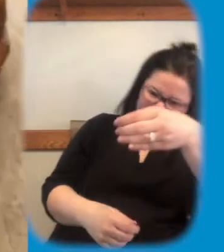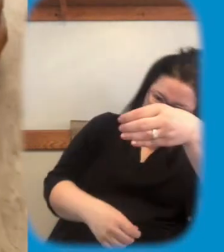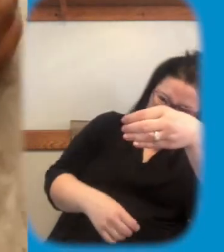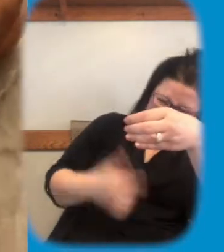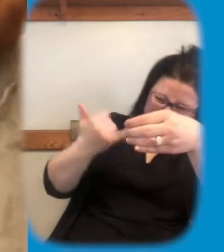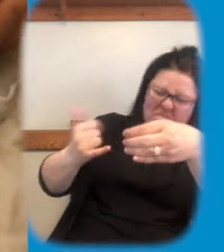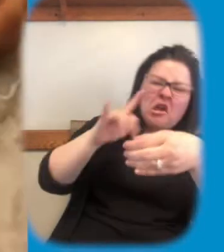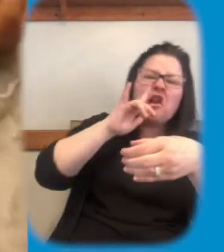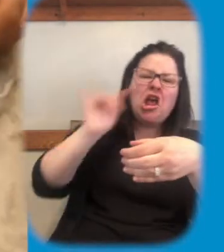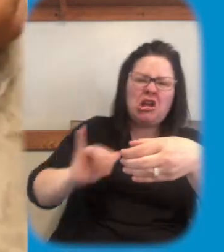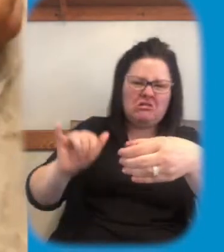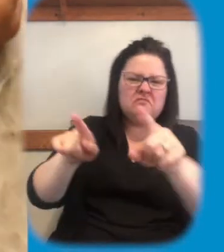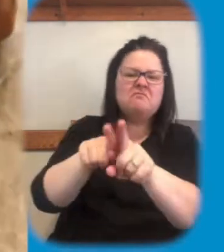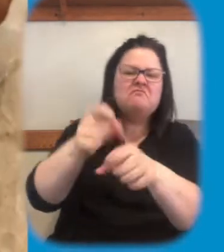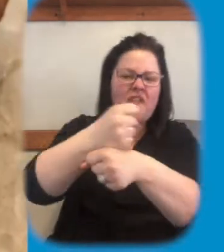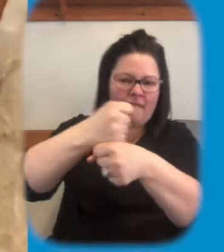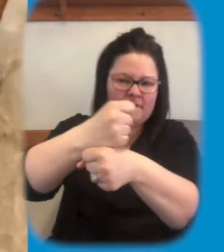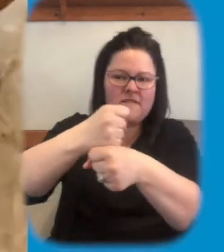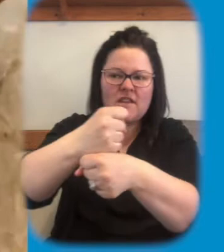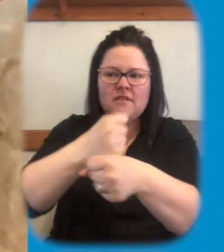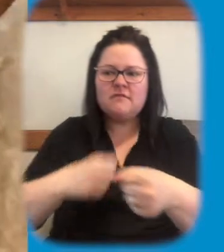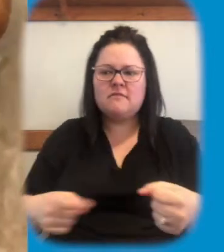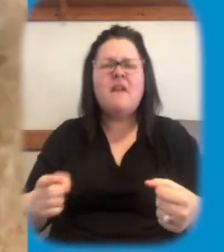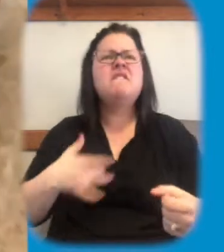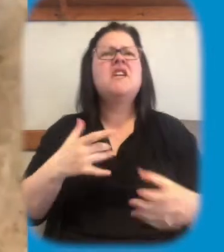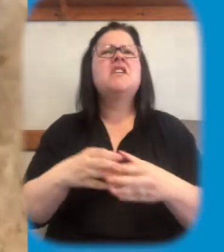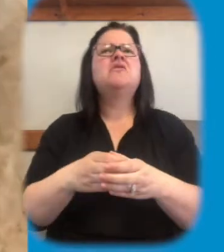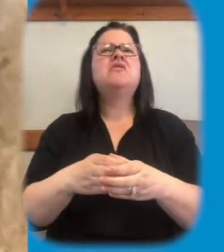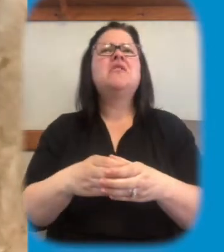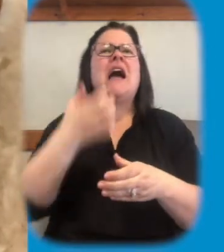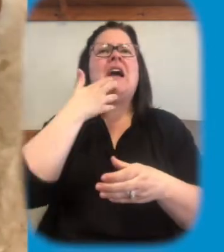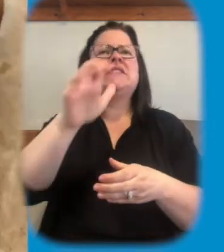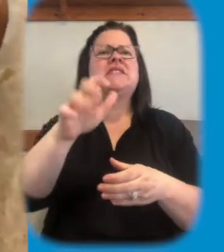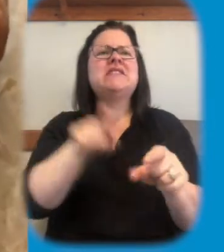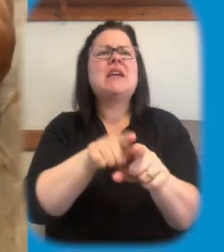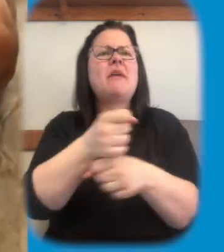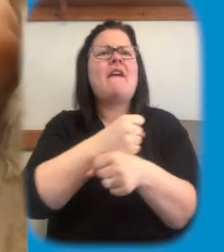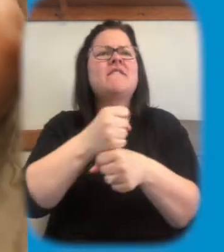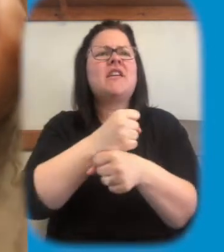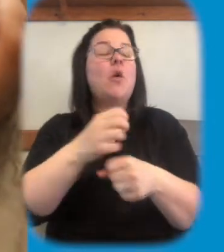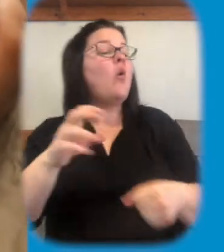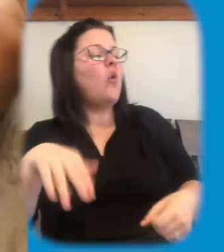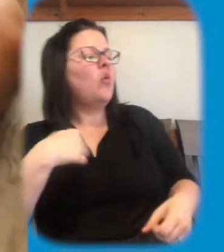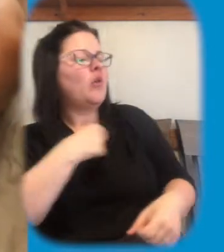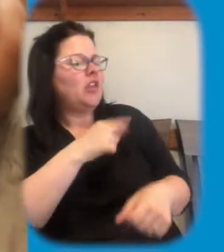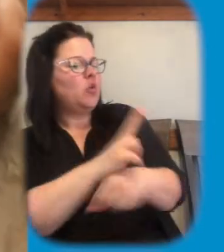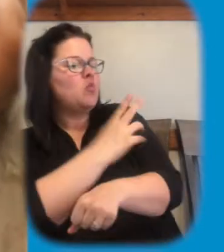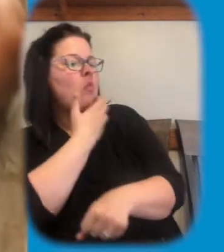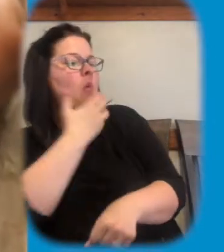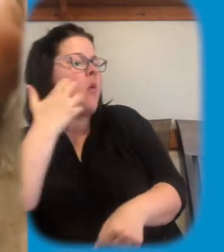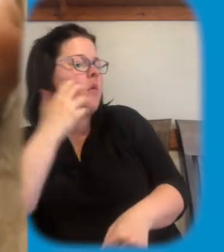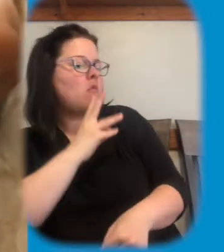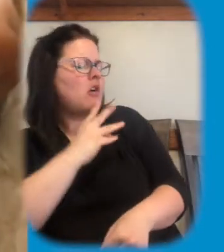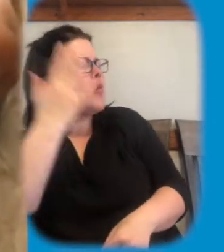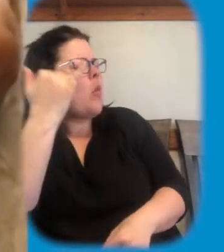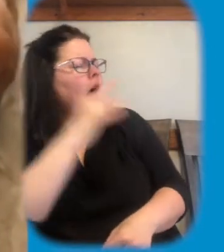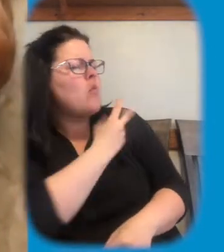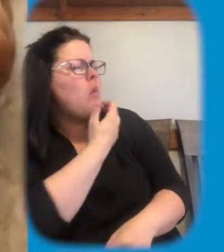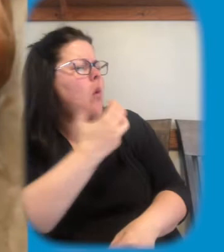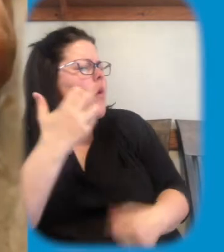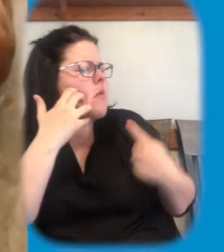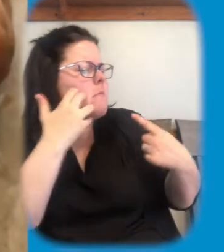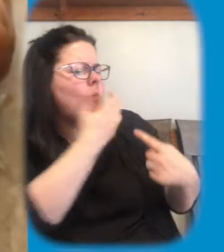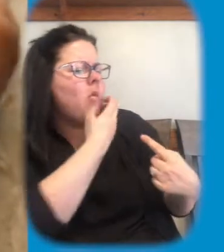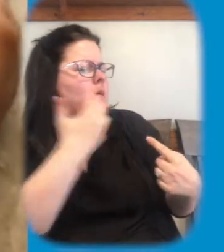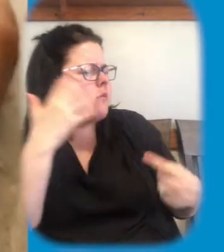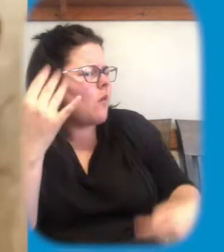looks more like coffee. Yeah, and we'll put this filter down over here. It's even hot like coffee. Yeah, we used warm water. Do you remember why we used warm water